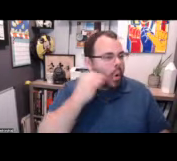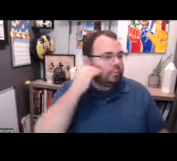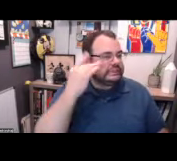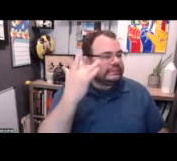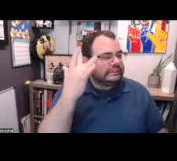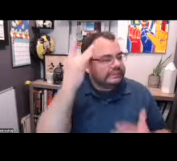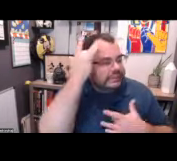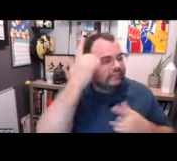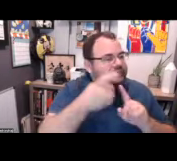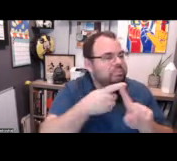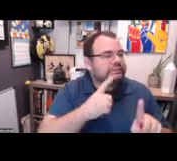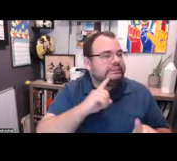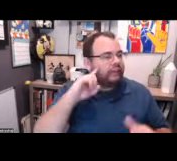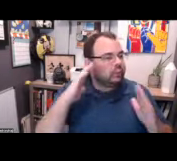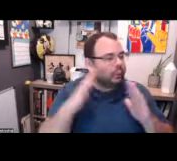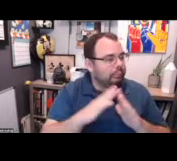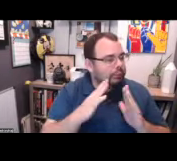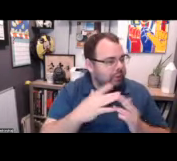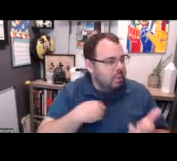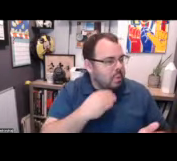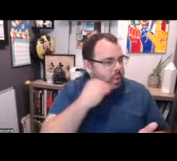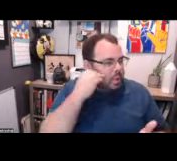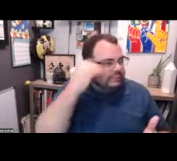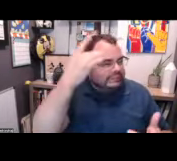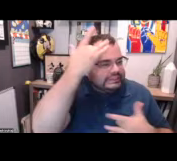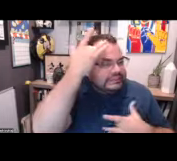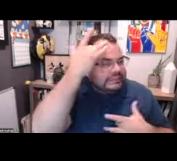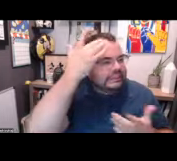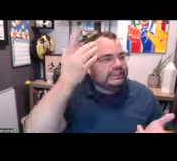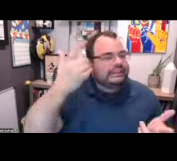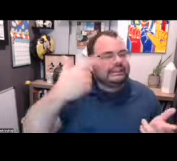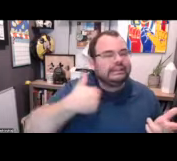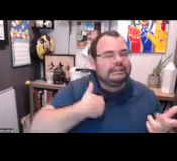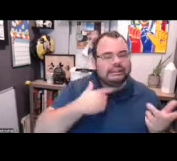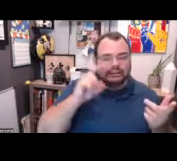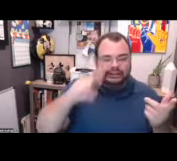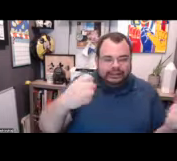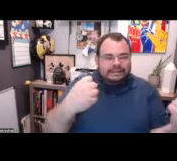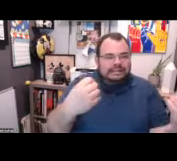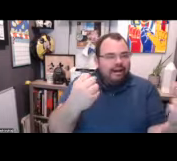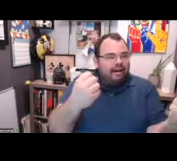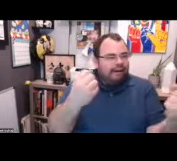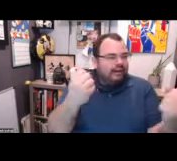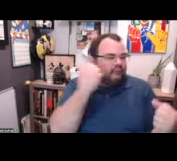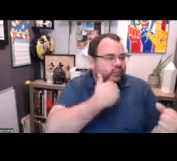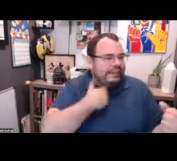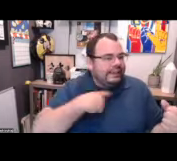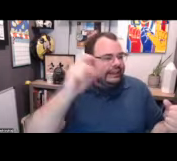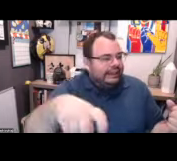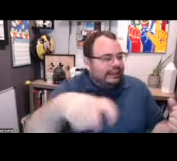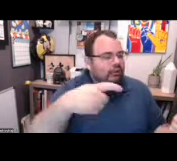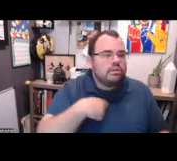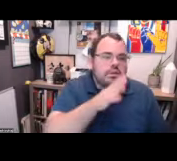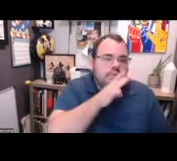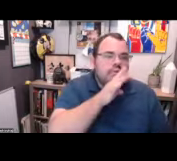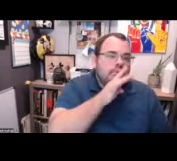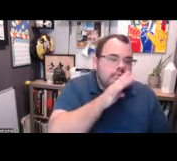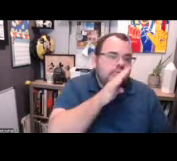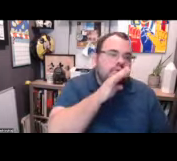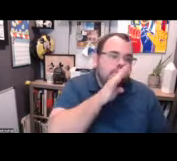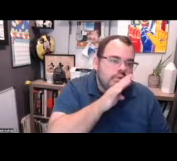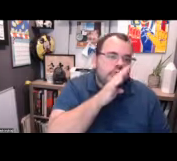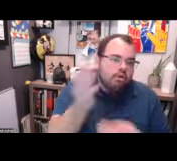hungry for home. I was deaf sick, if you would. I was homesick for the deaf community, for the signing every